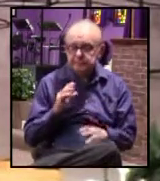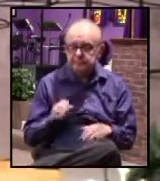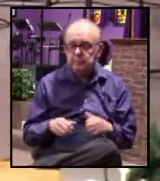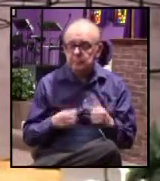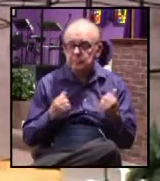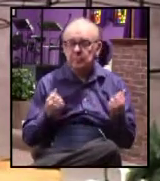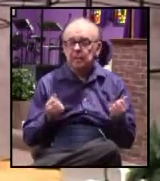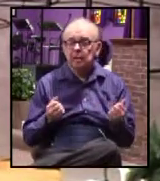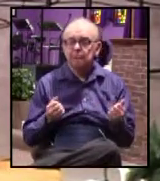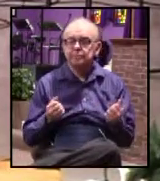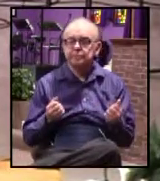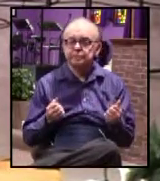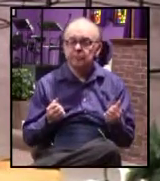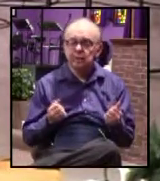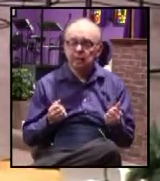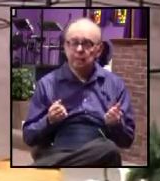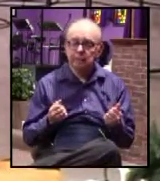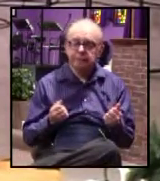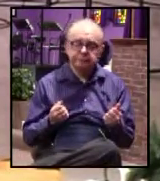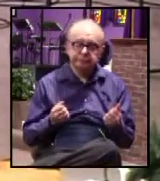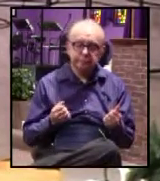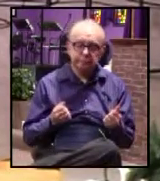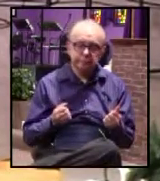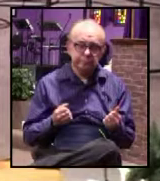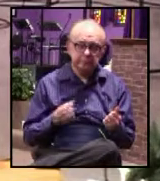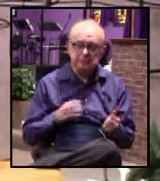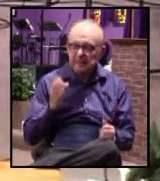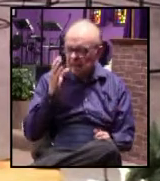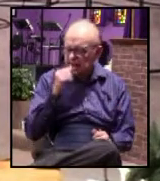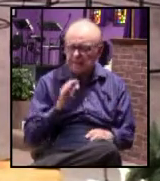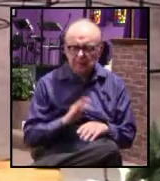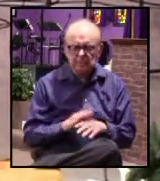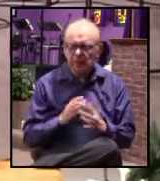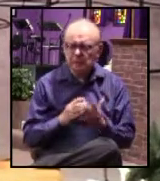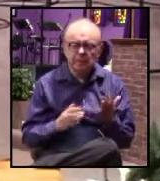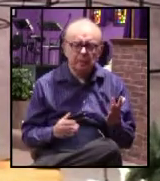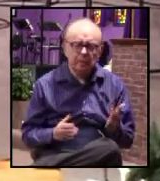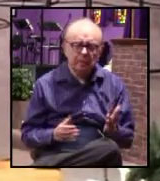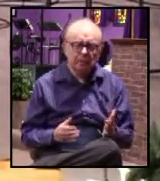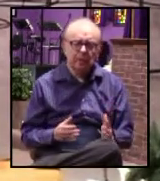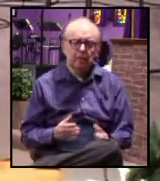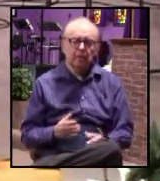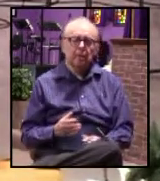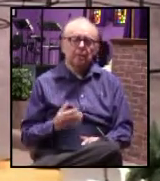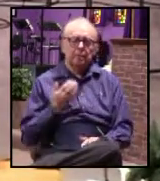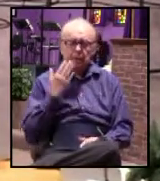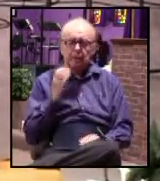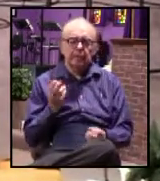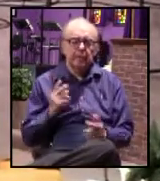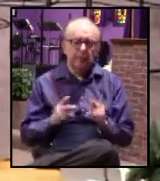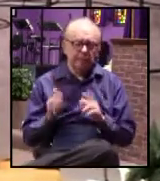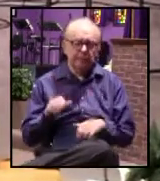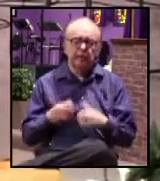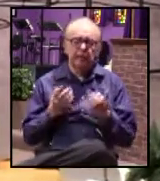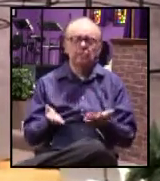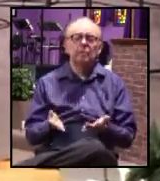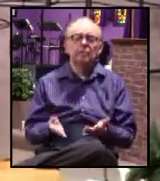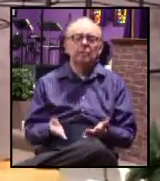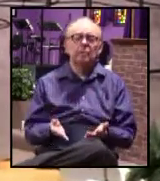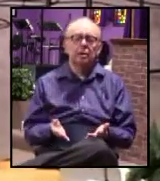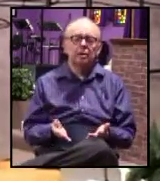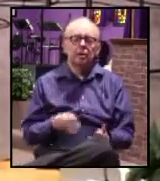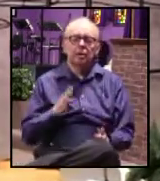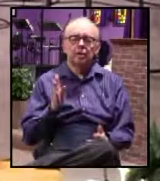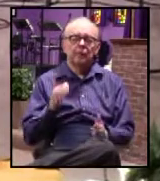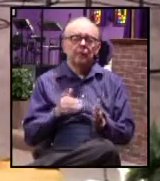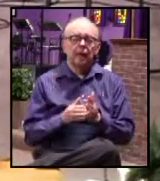live? And this is just a guess because some of it, they didn't know quite how many people were there.